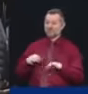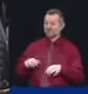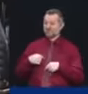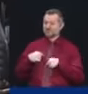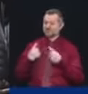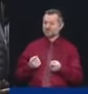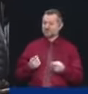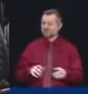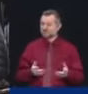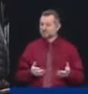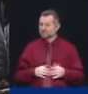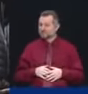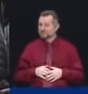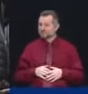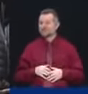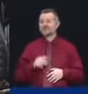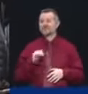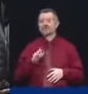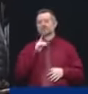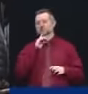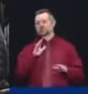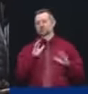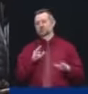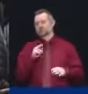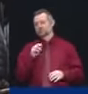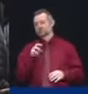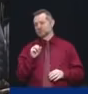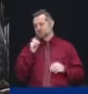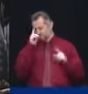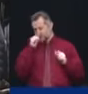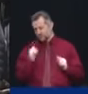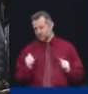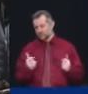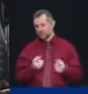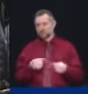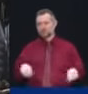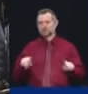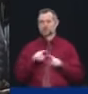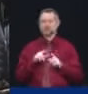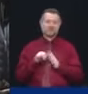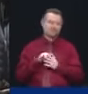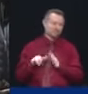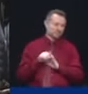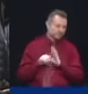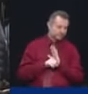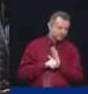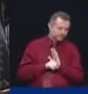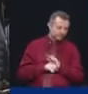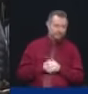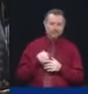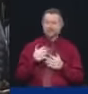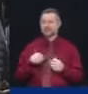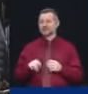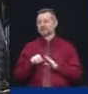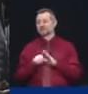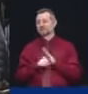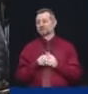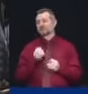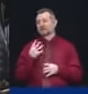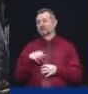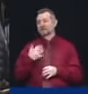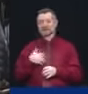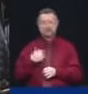is personal great news for all of us on the state side. We've worked on the state fair for many years.